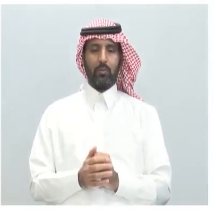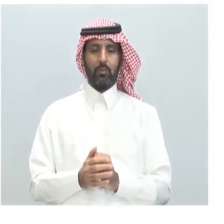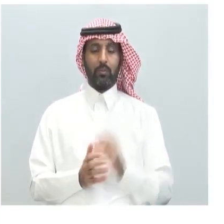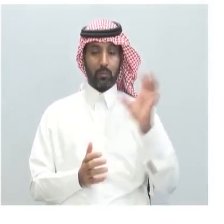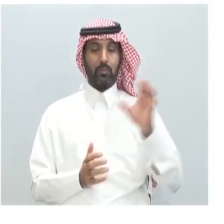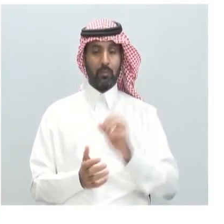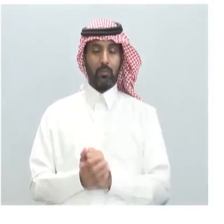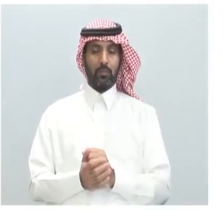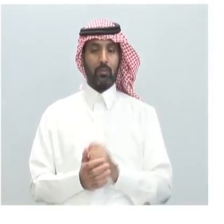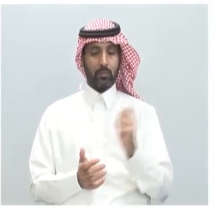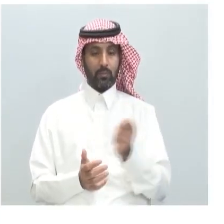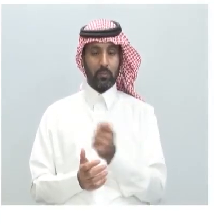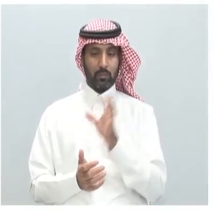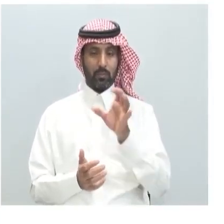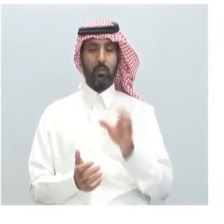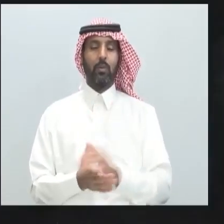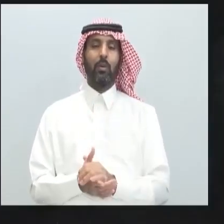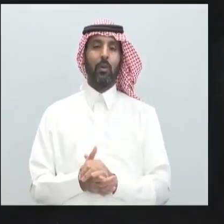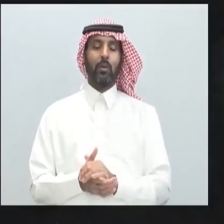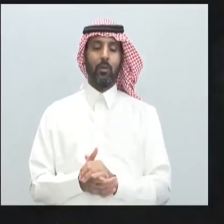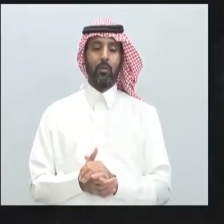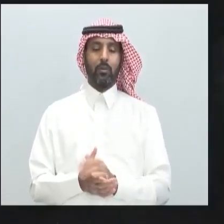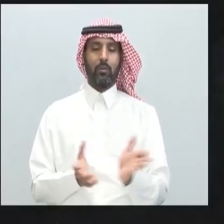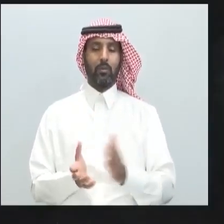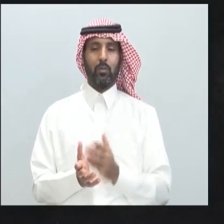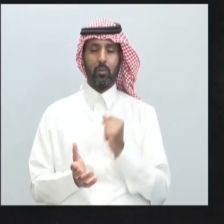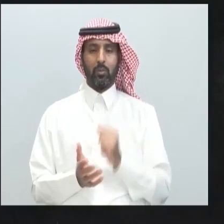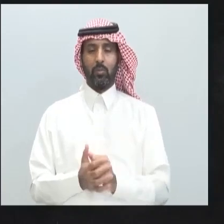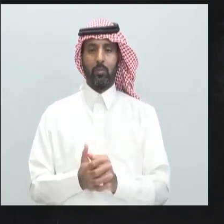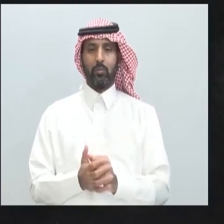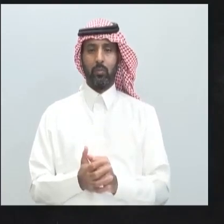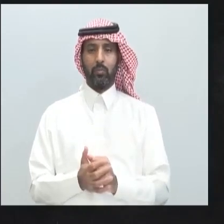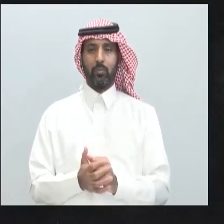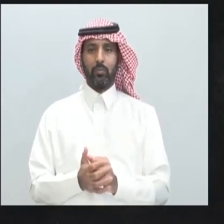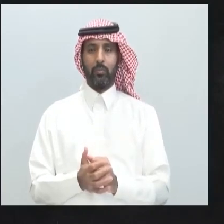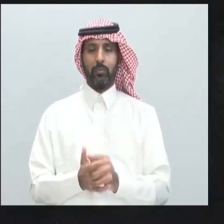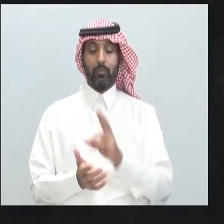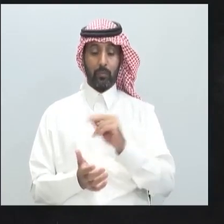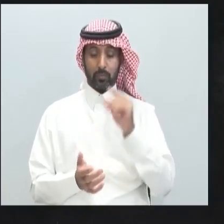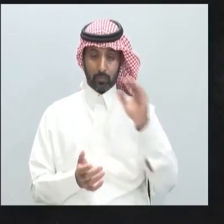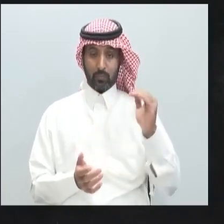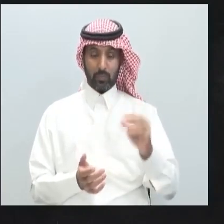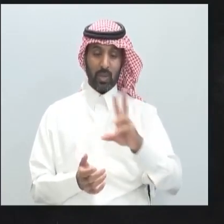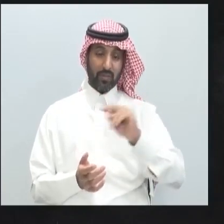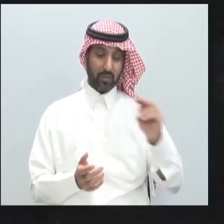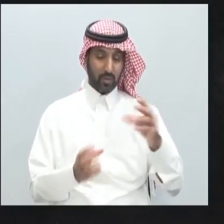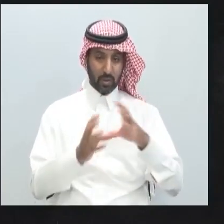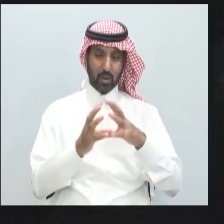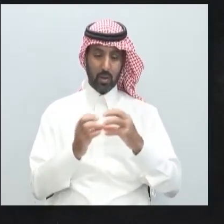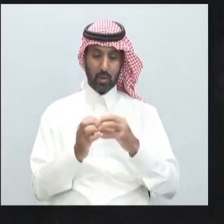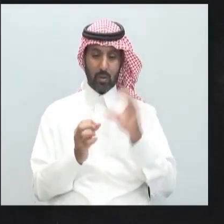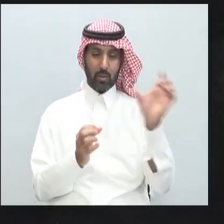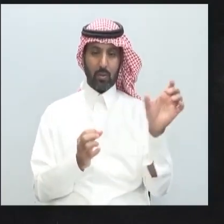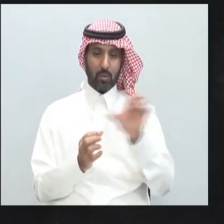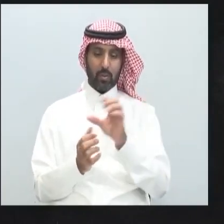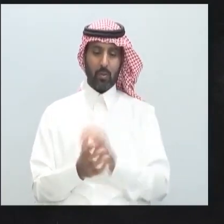So you can say it moves too slowly, or you can say, as it says here, it doesn't move